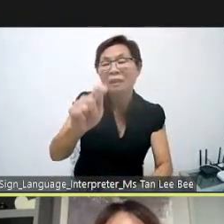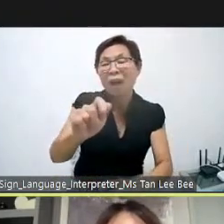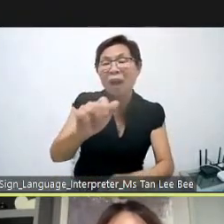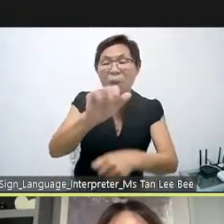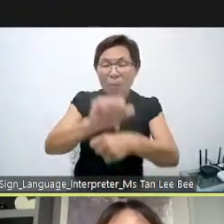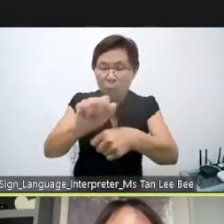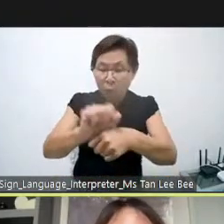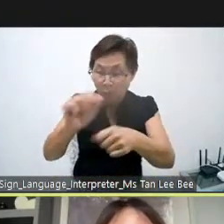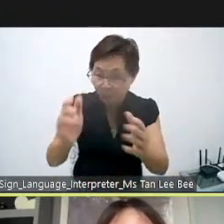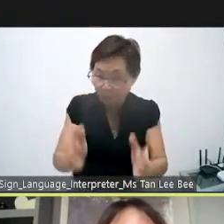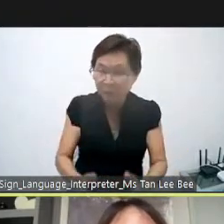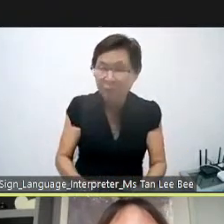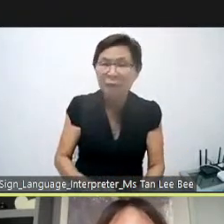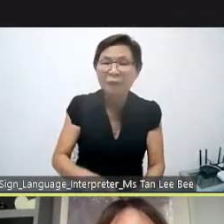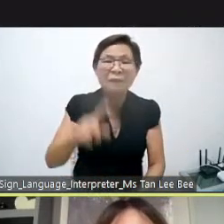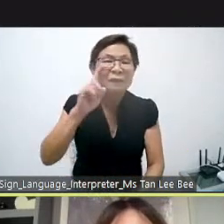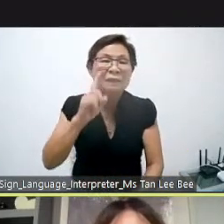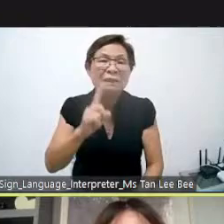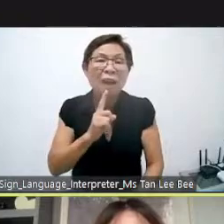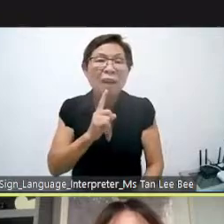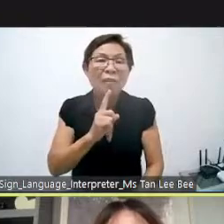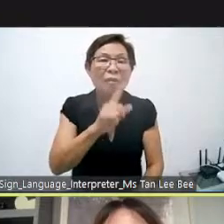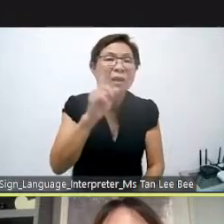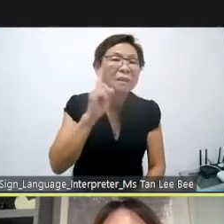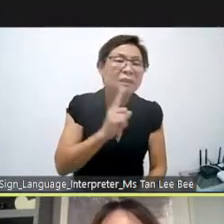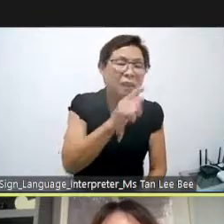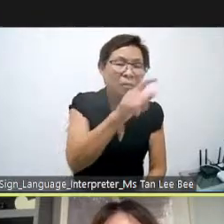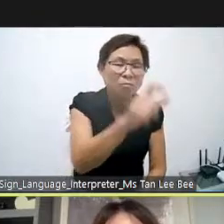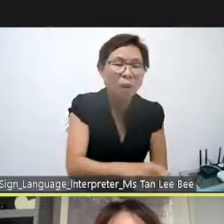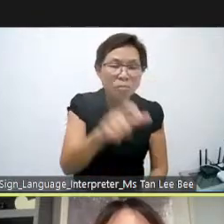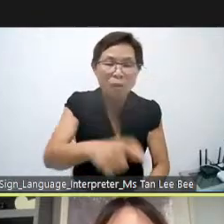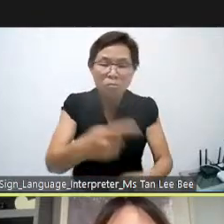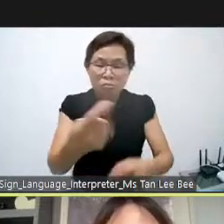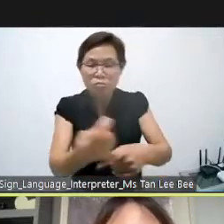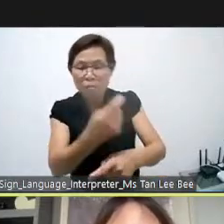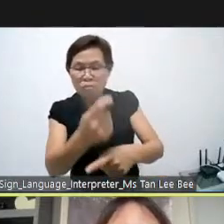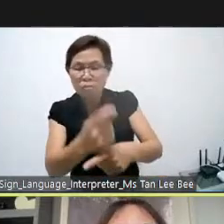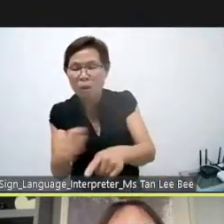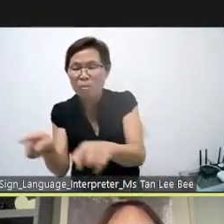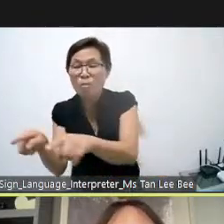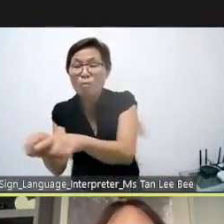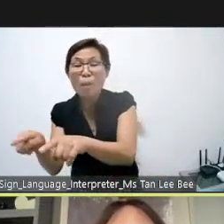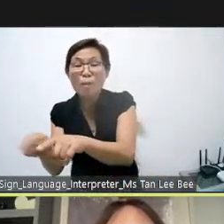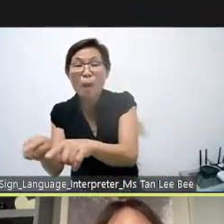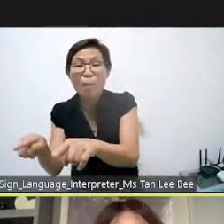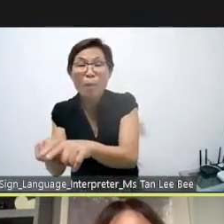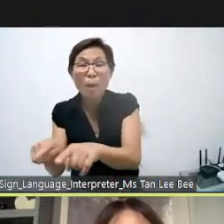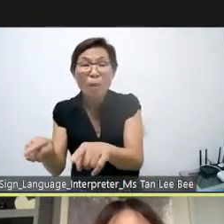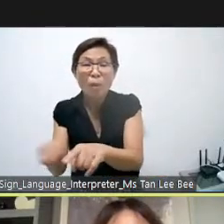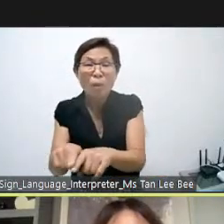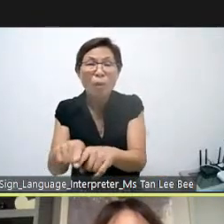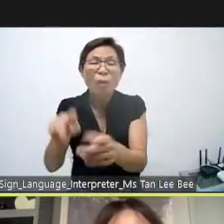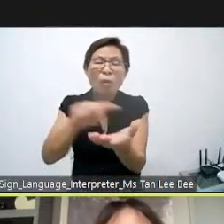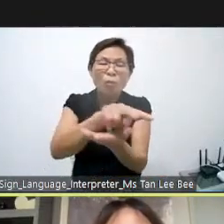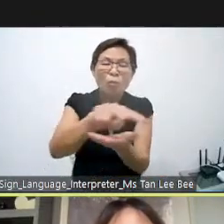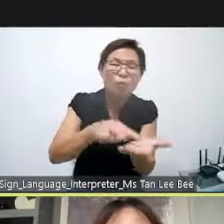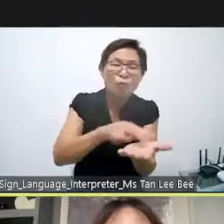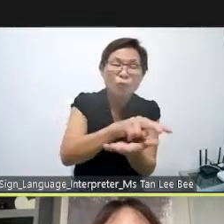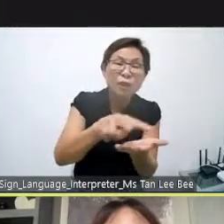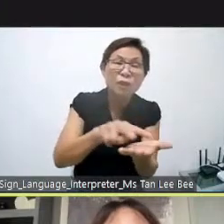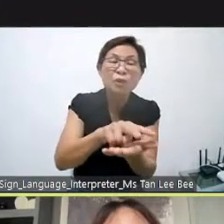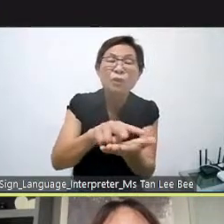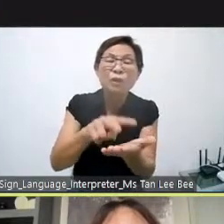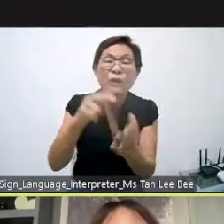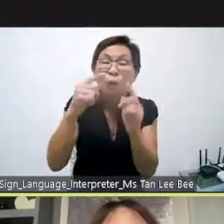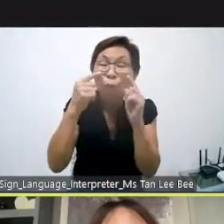deaf people who we train them to preparing the visual data for